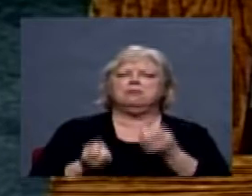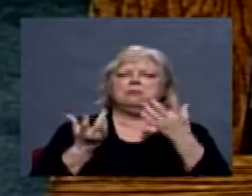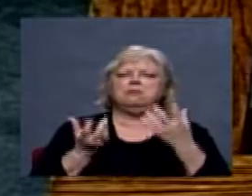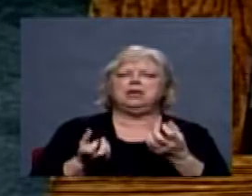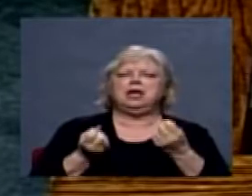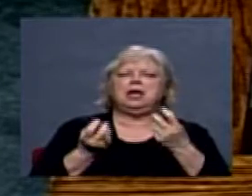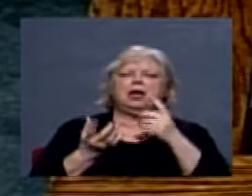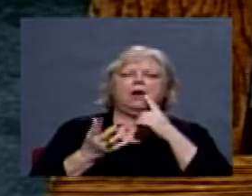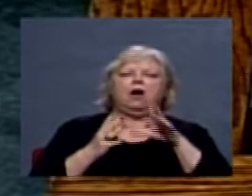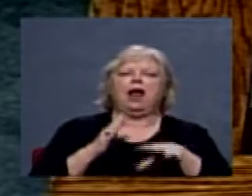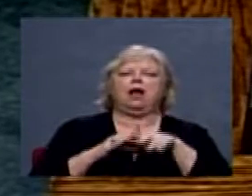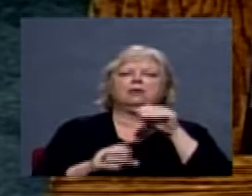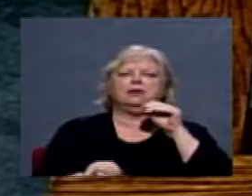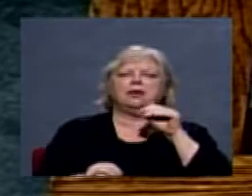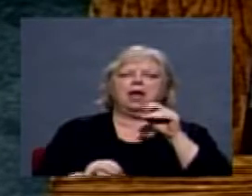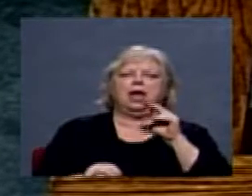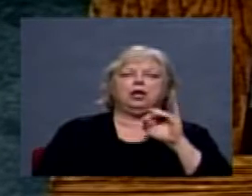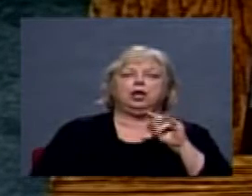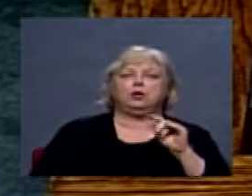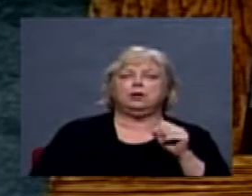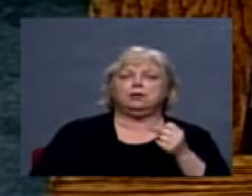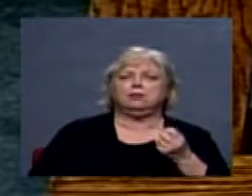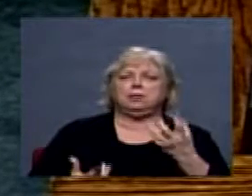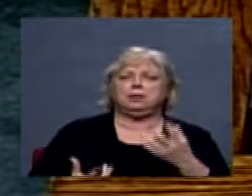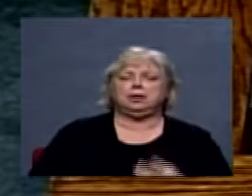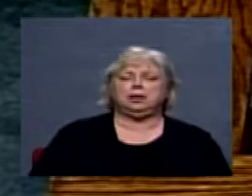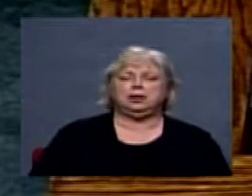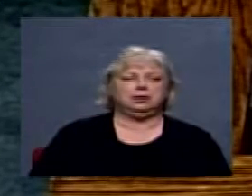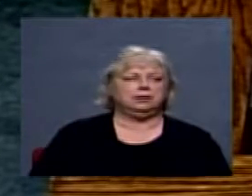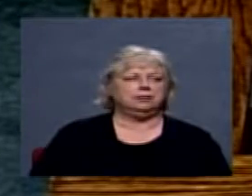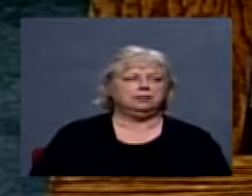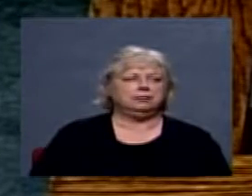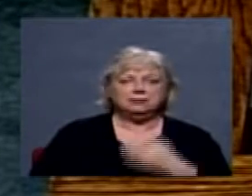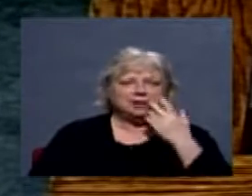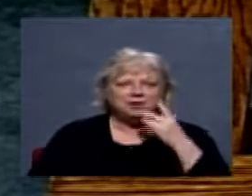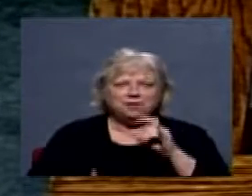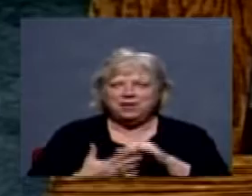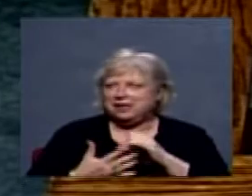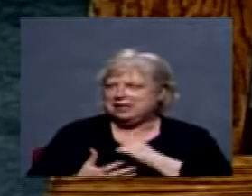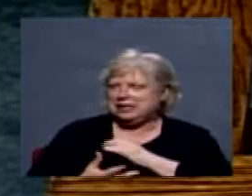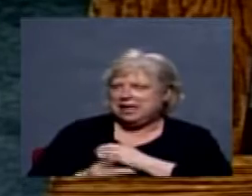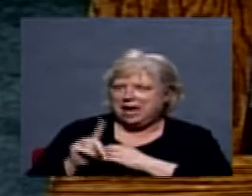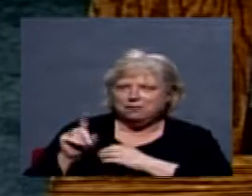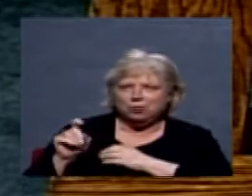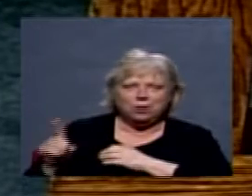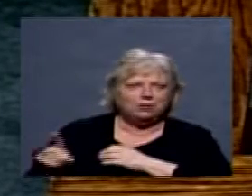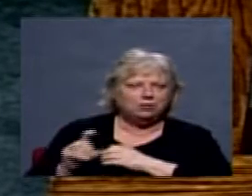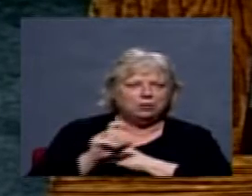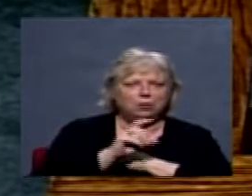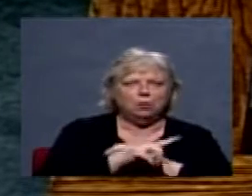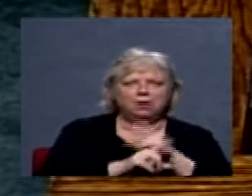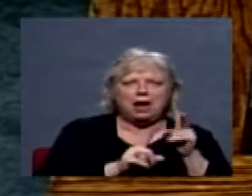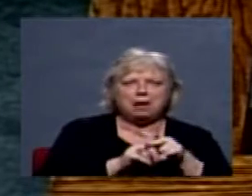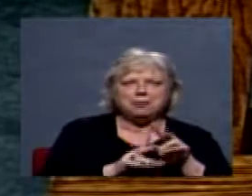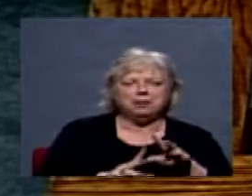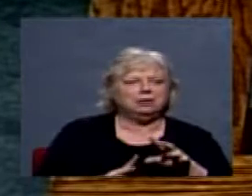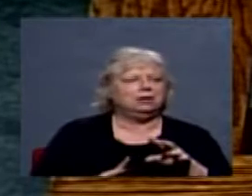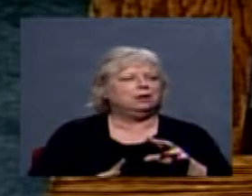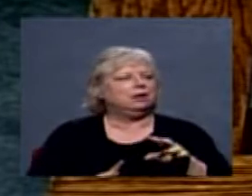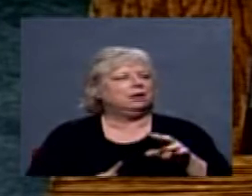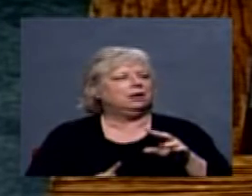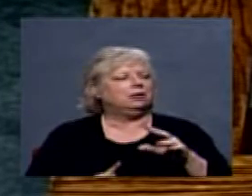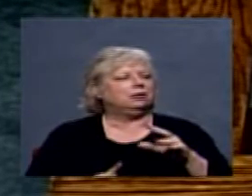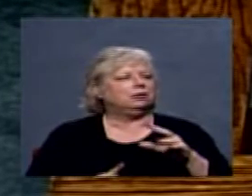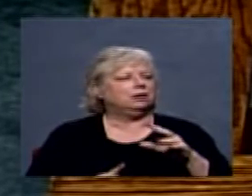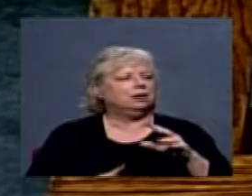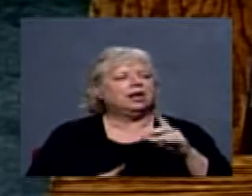are outside units. I don't know if that's a staff question or... Why don't we listen